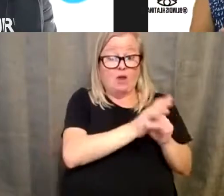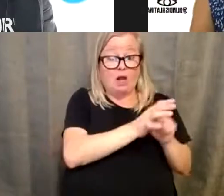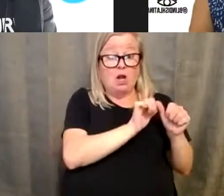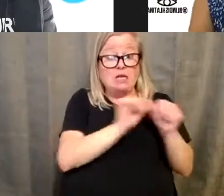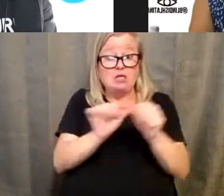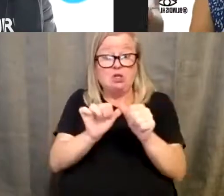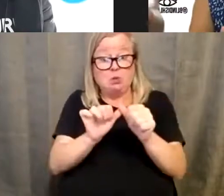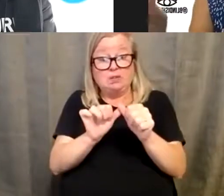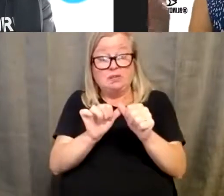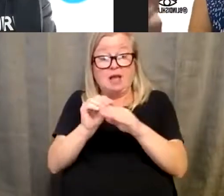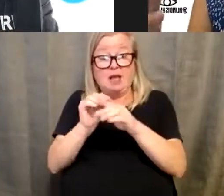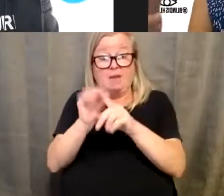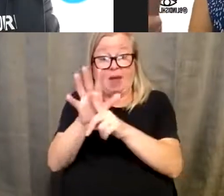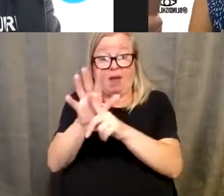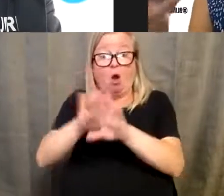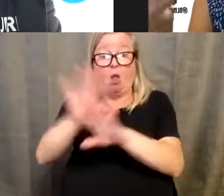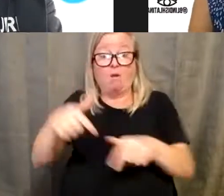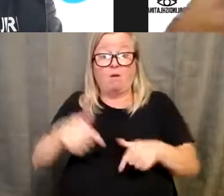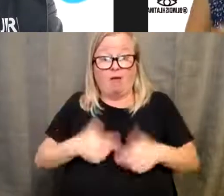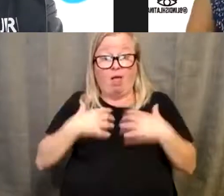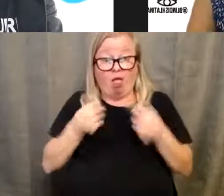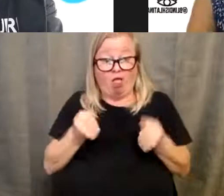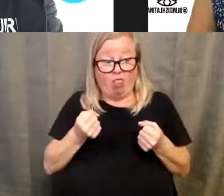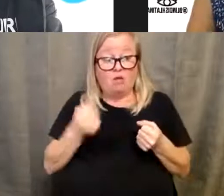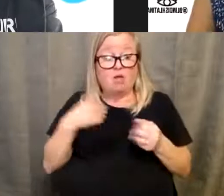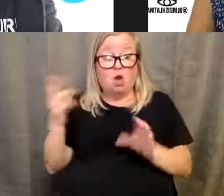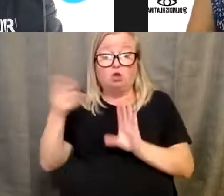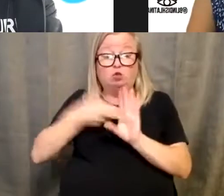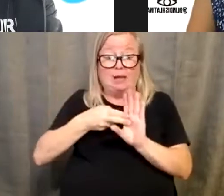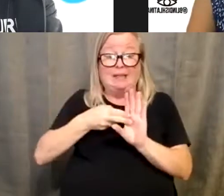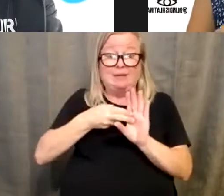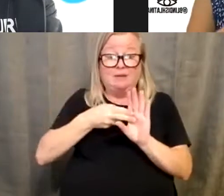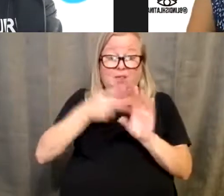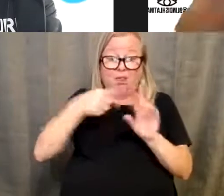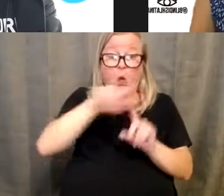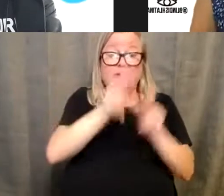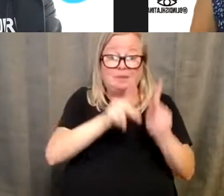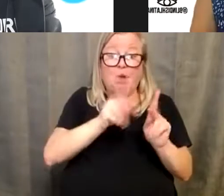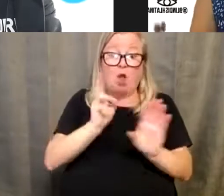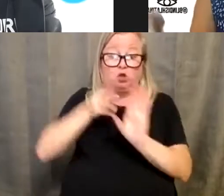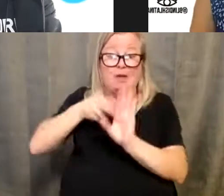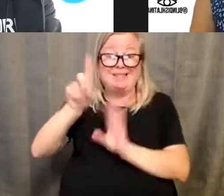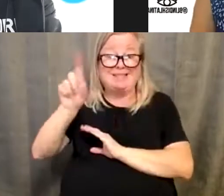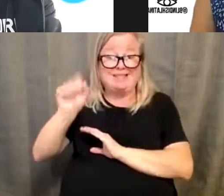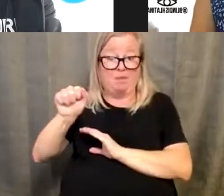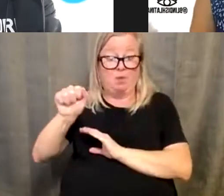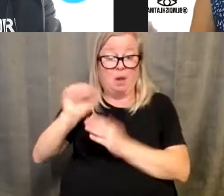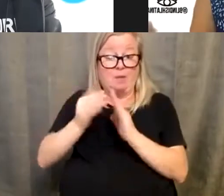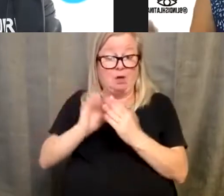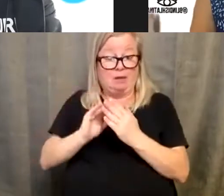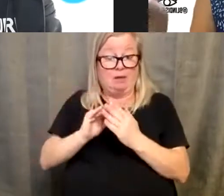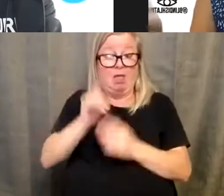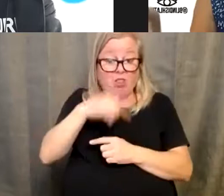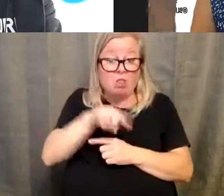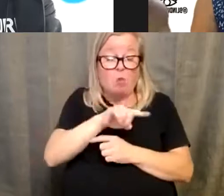their health, they're also joining the disabled community. So the numbers are unfortunately going to grow.